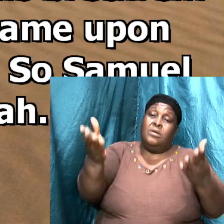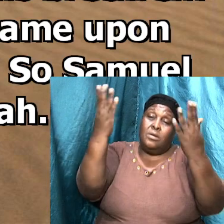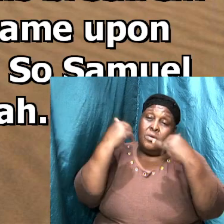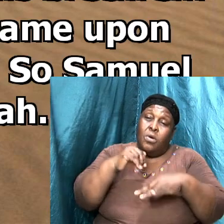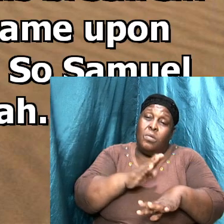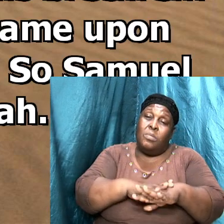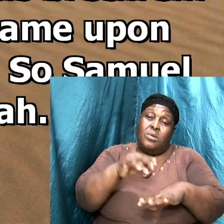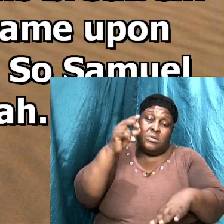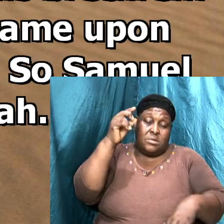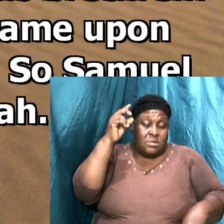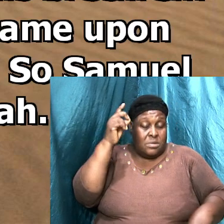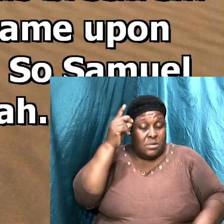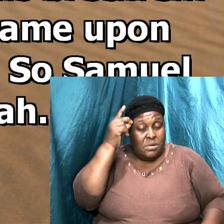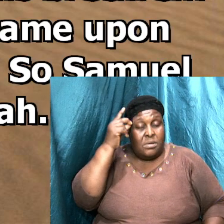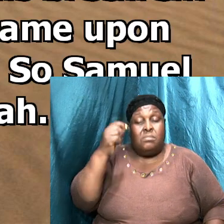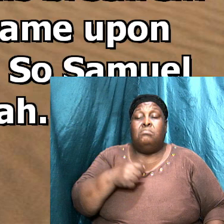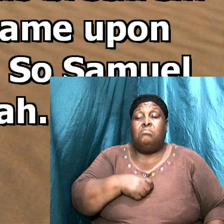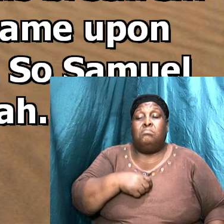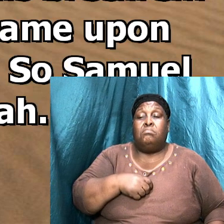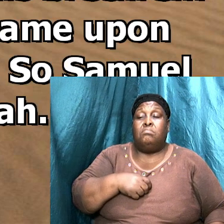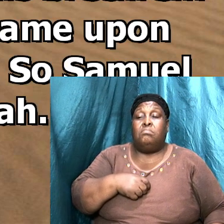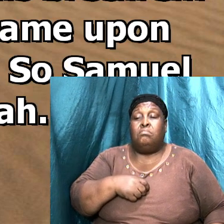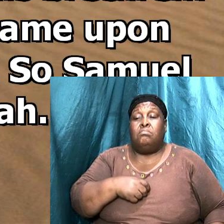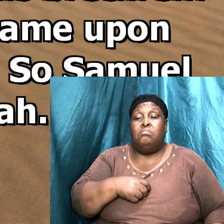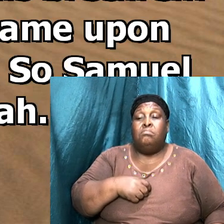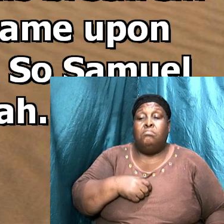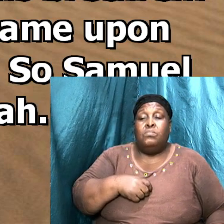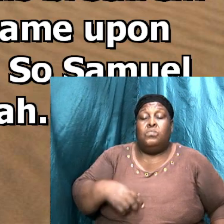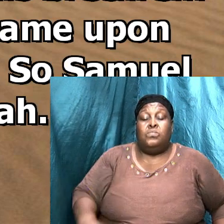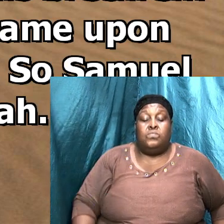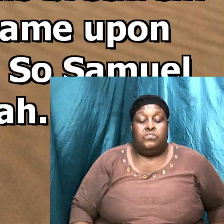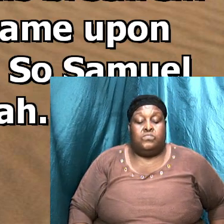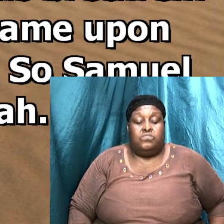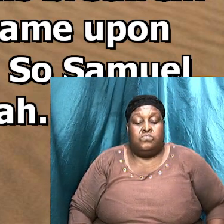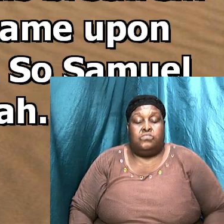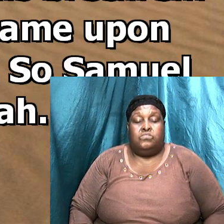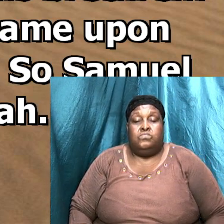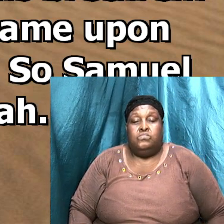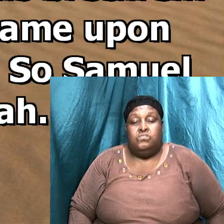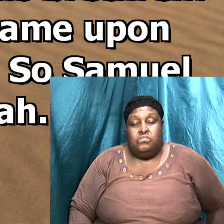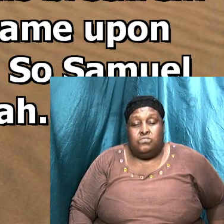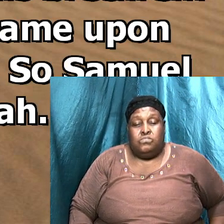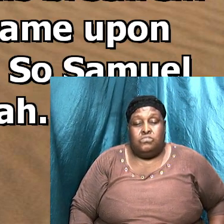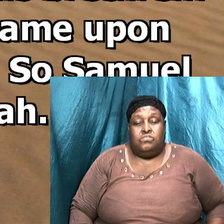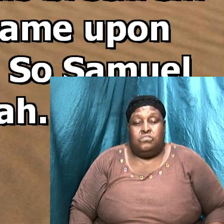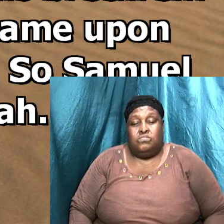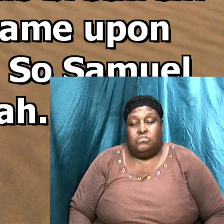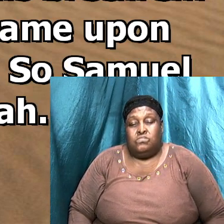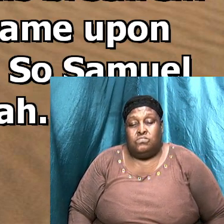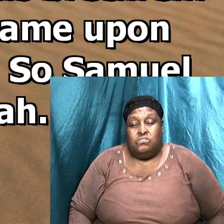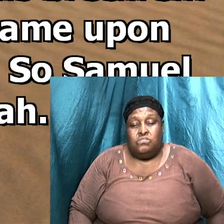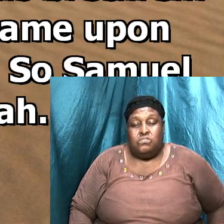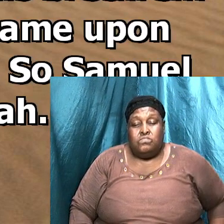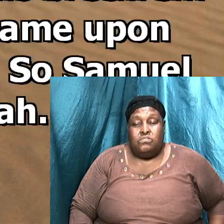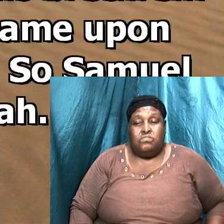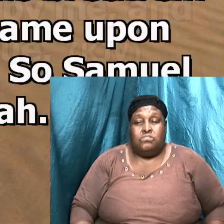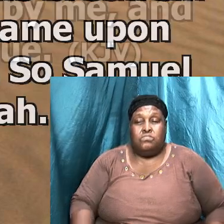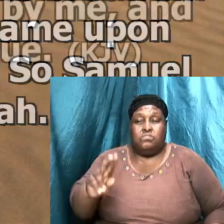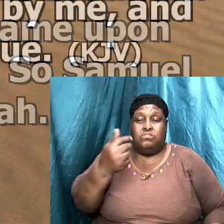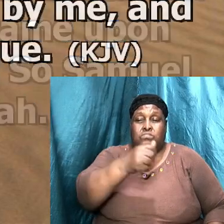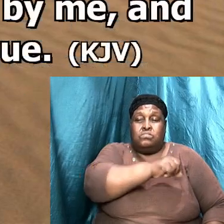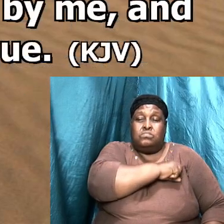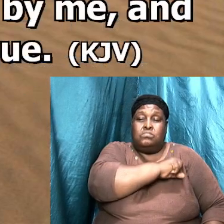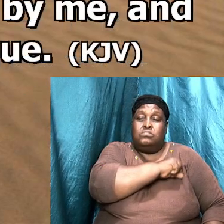upon him. We could also look at 2 Samuel 23, verse 2. So,